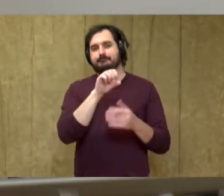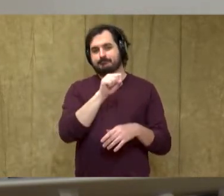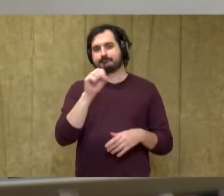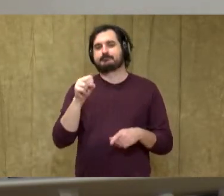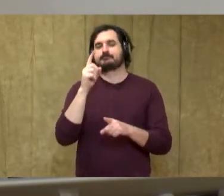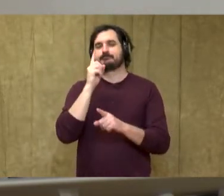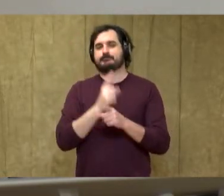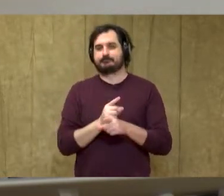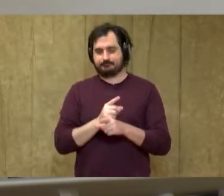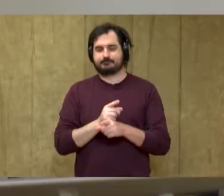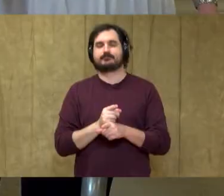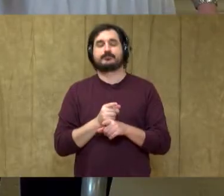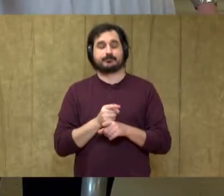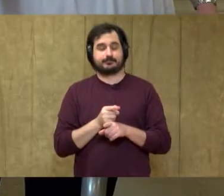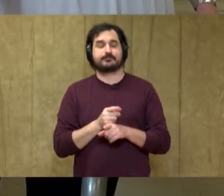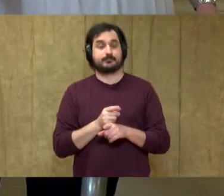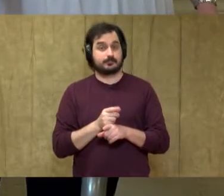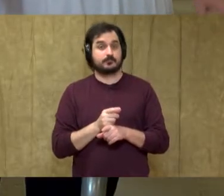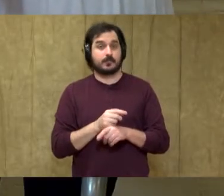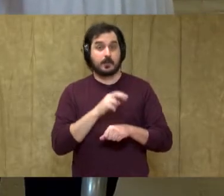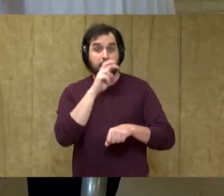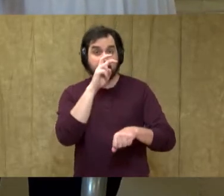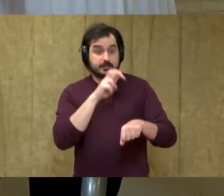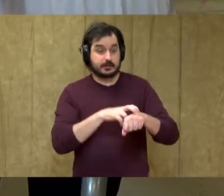food source, one that